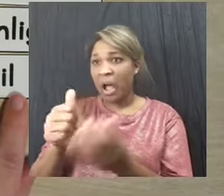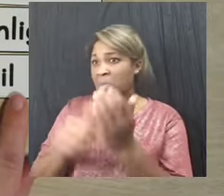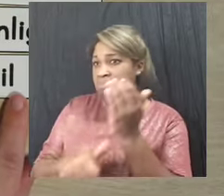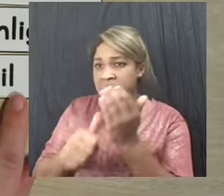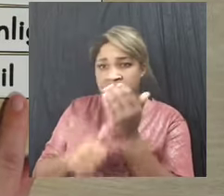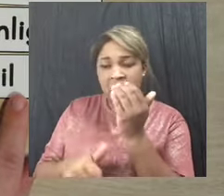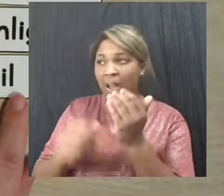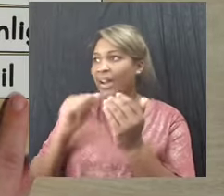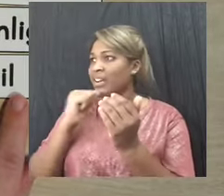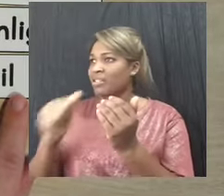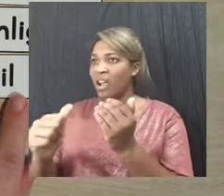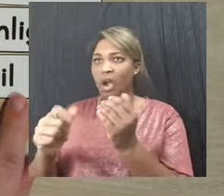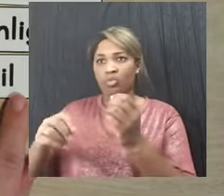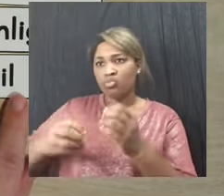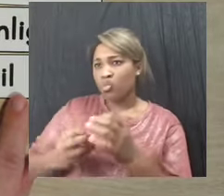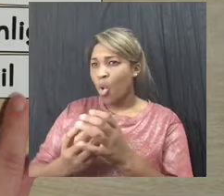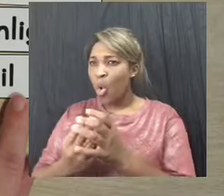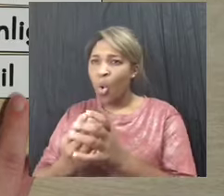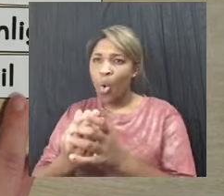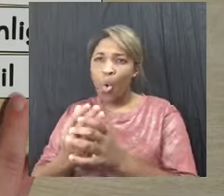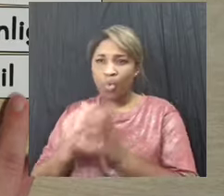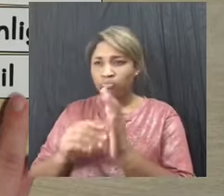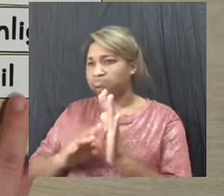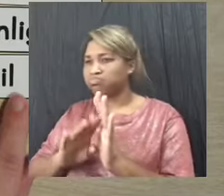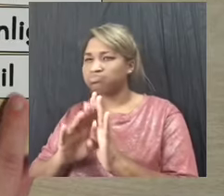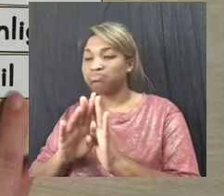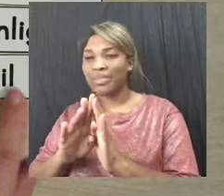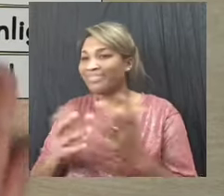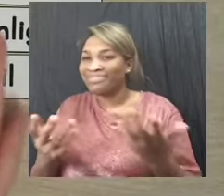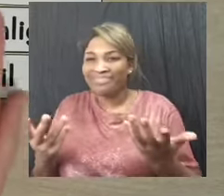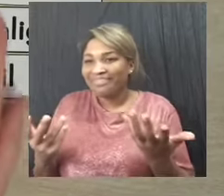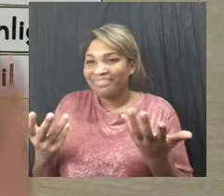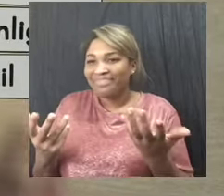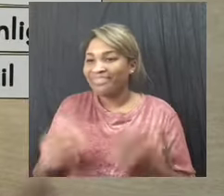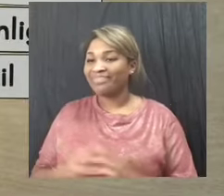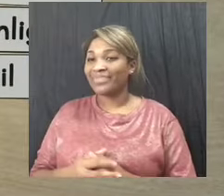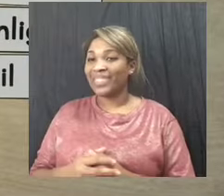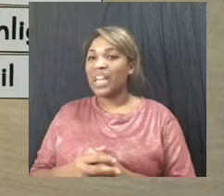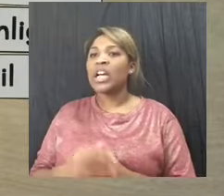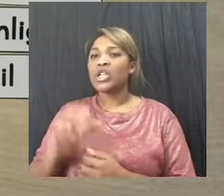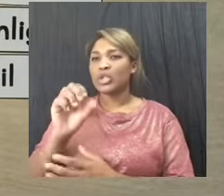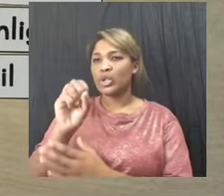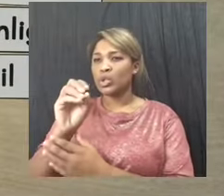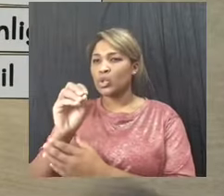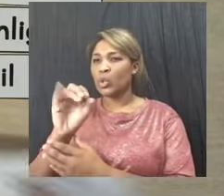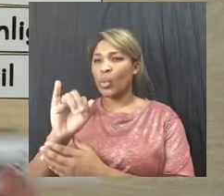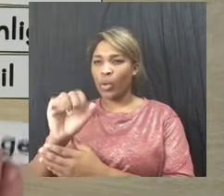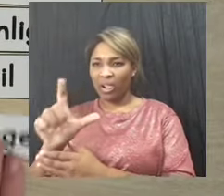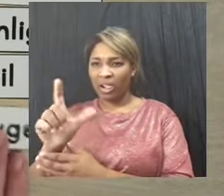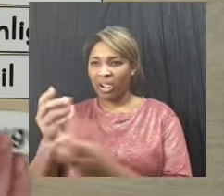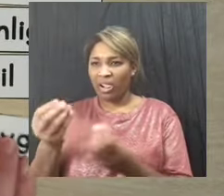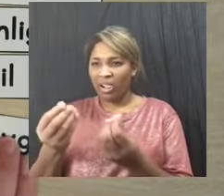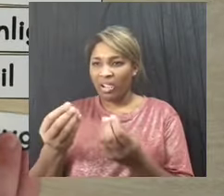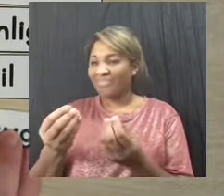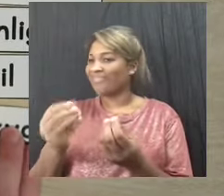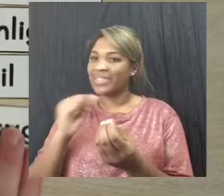not growing and developing. So soil is non-living.